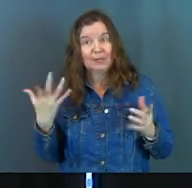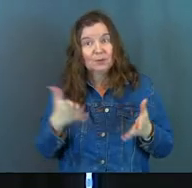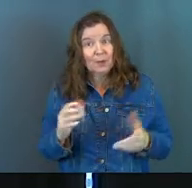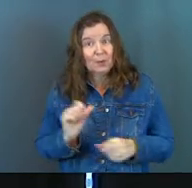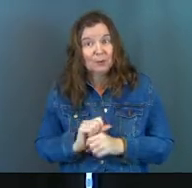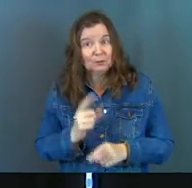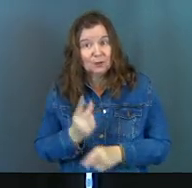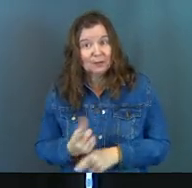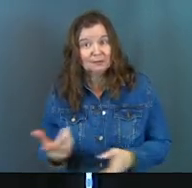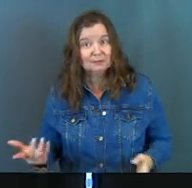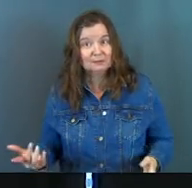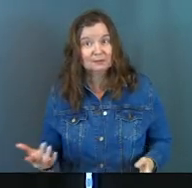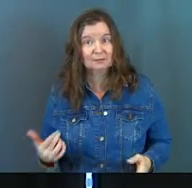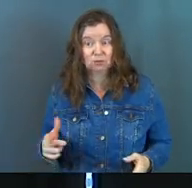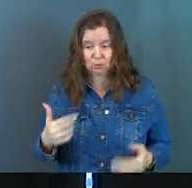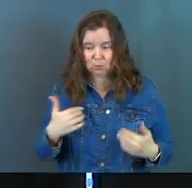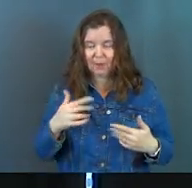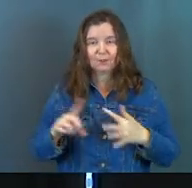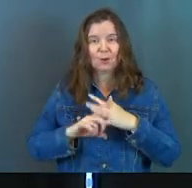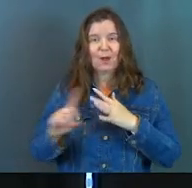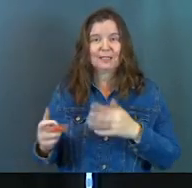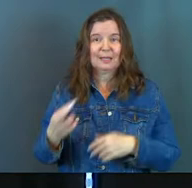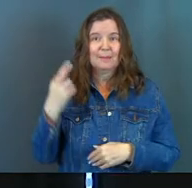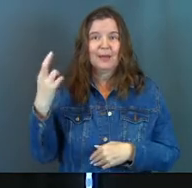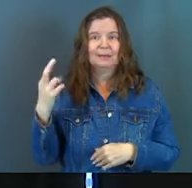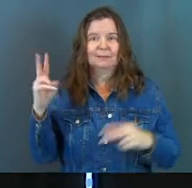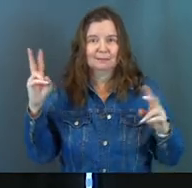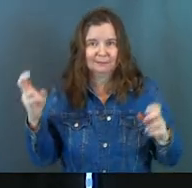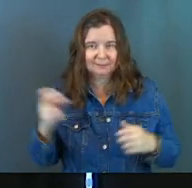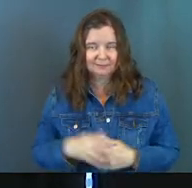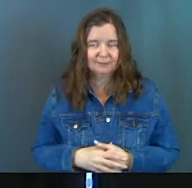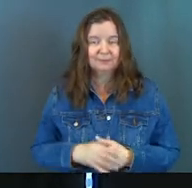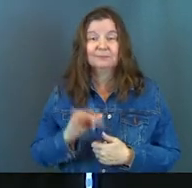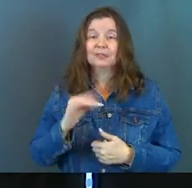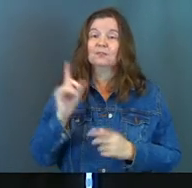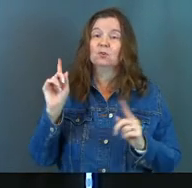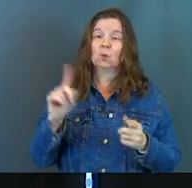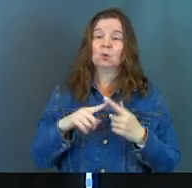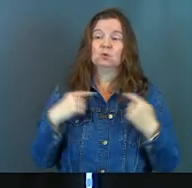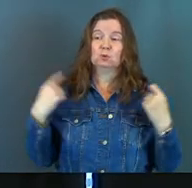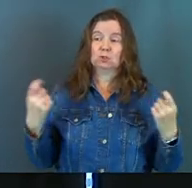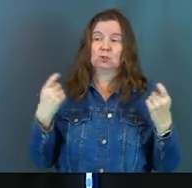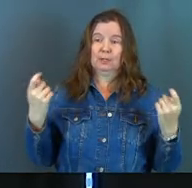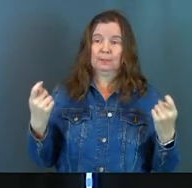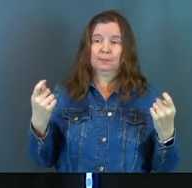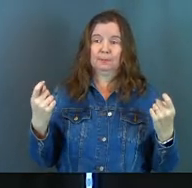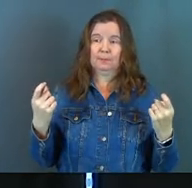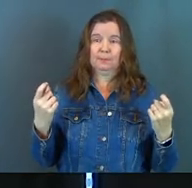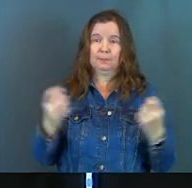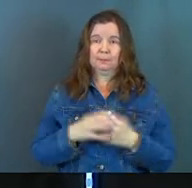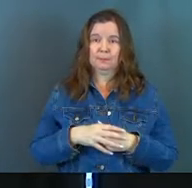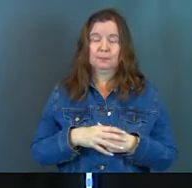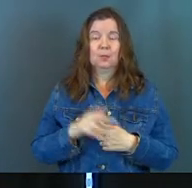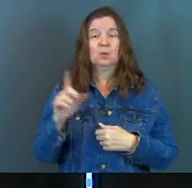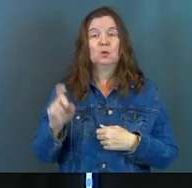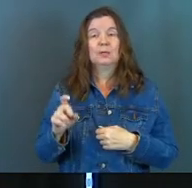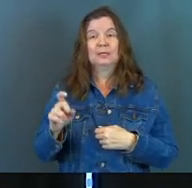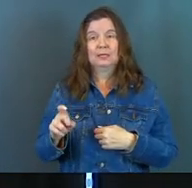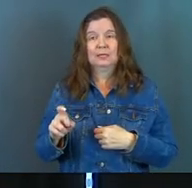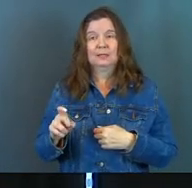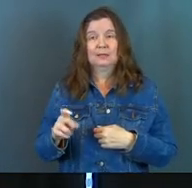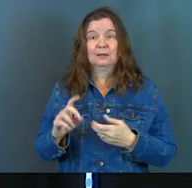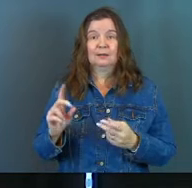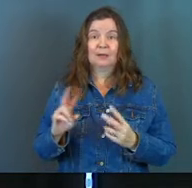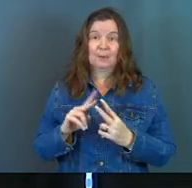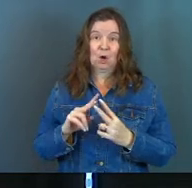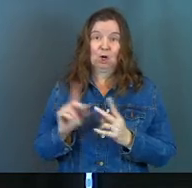That's the way it works, right? Do you have your exit buddy? If you're going to the gym, you need